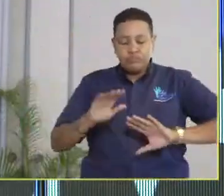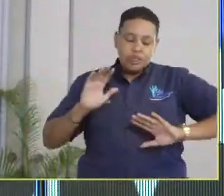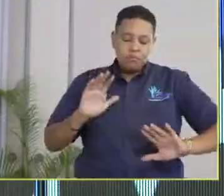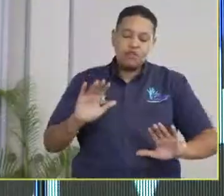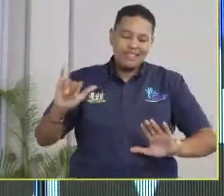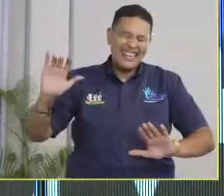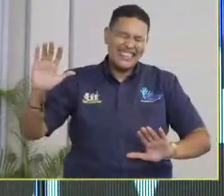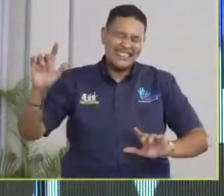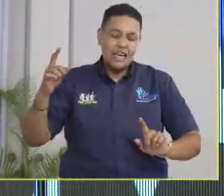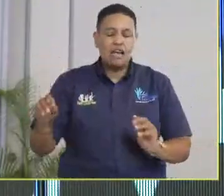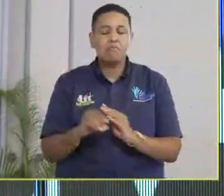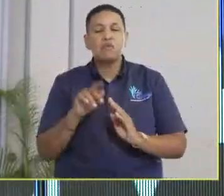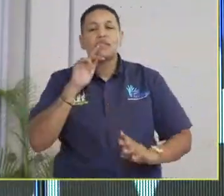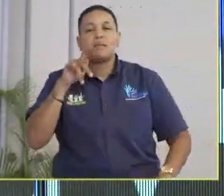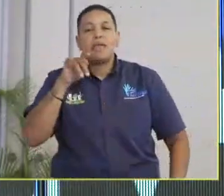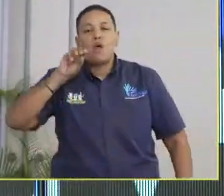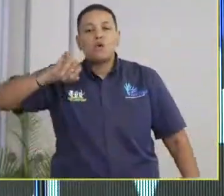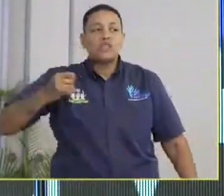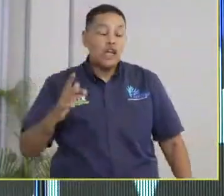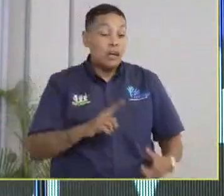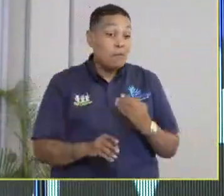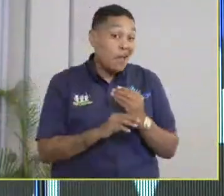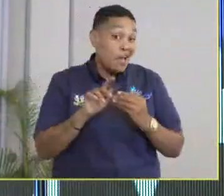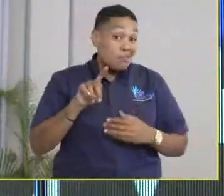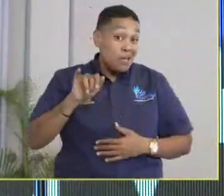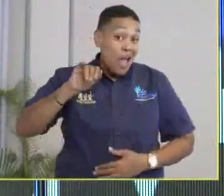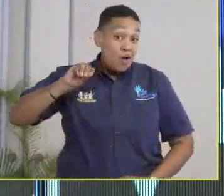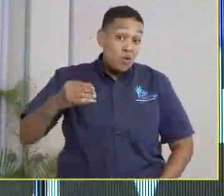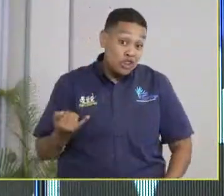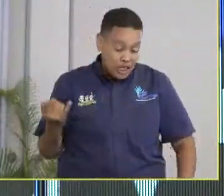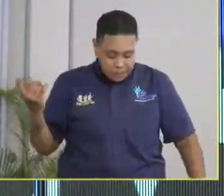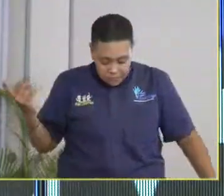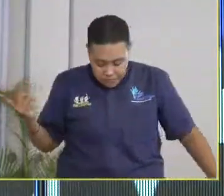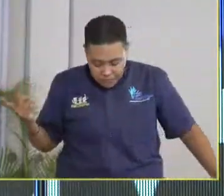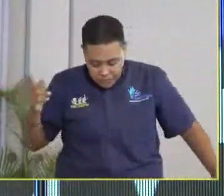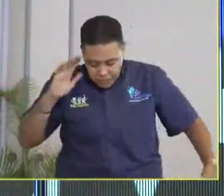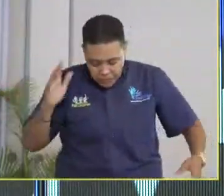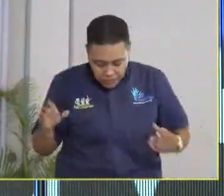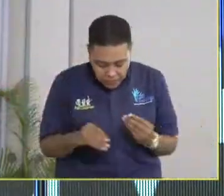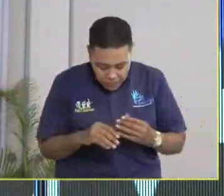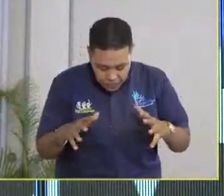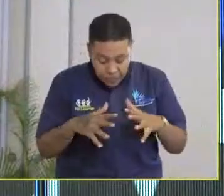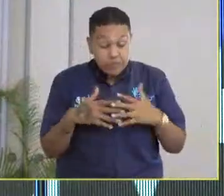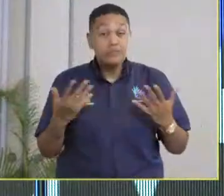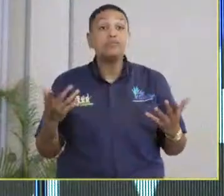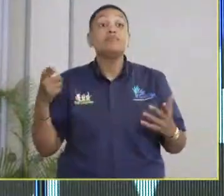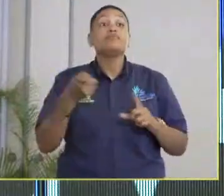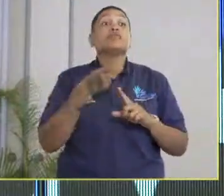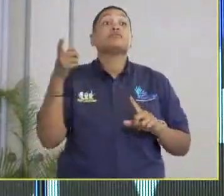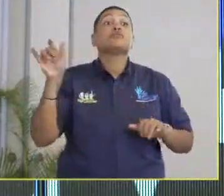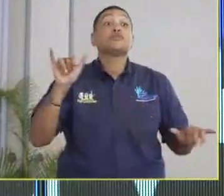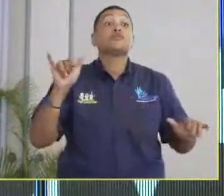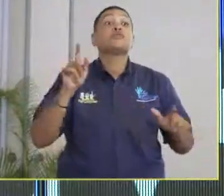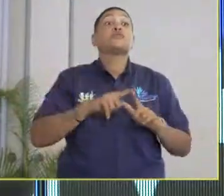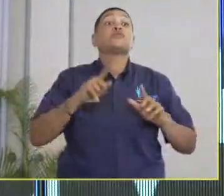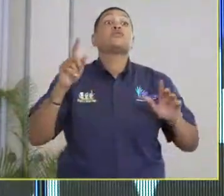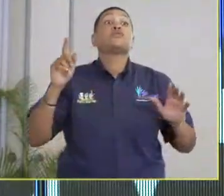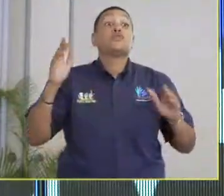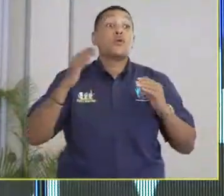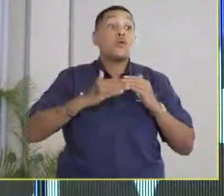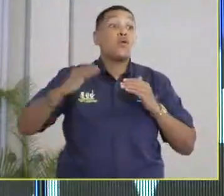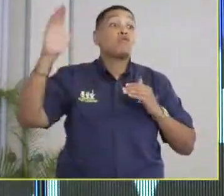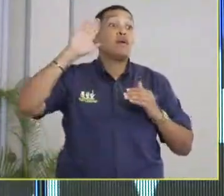for us with the PIOJ. And PIOJ, we've gotten a lot of help from you as well, over and